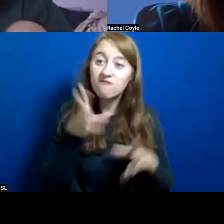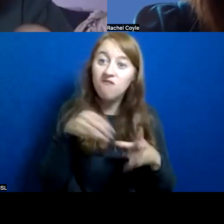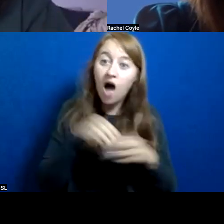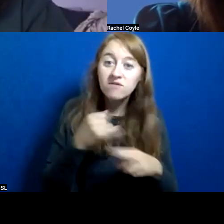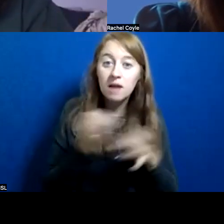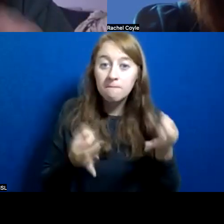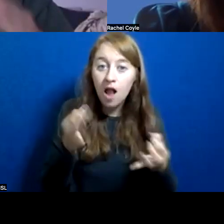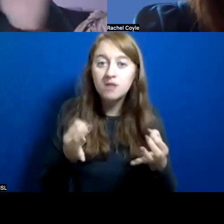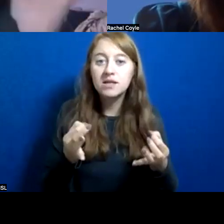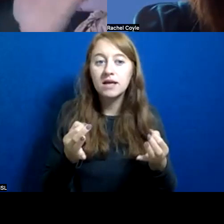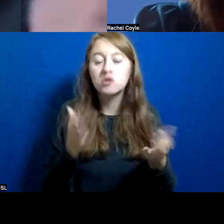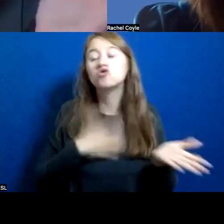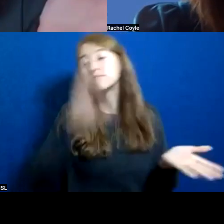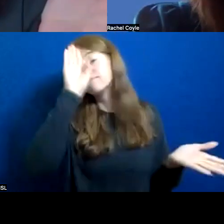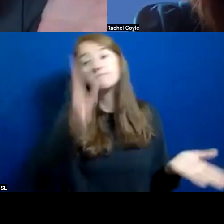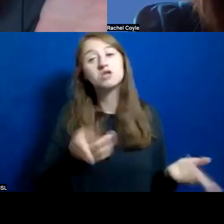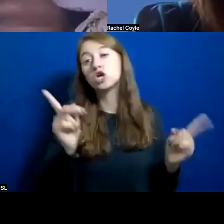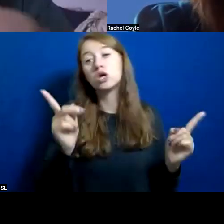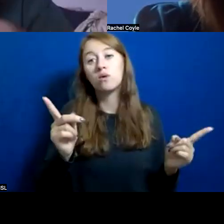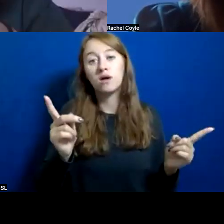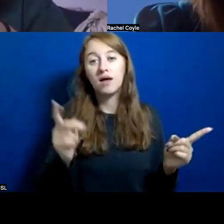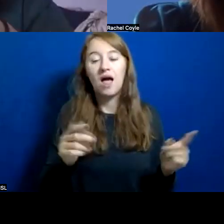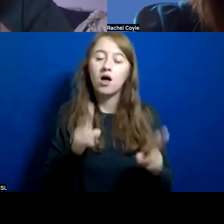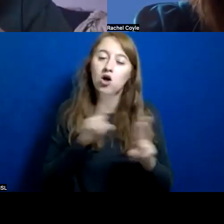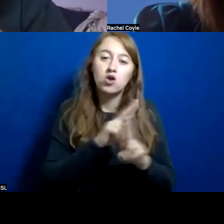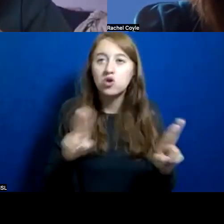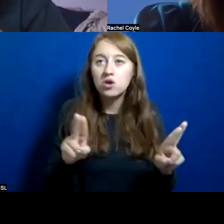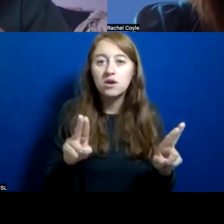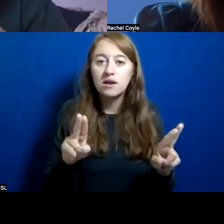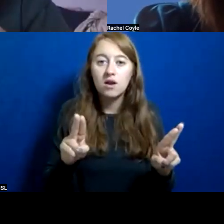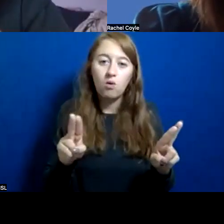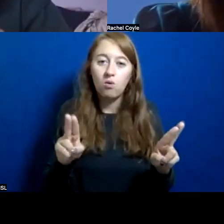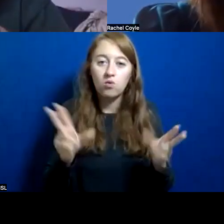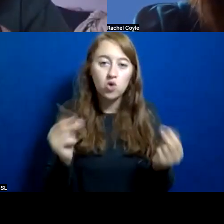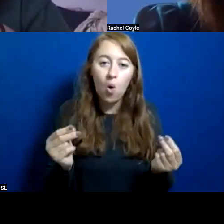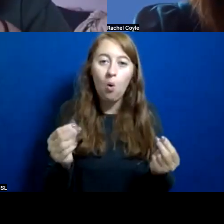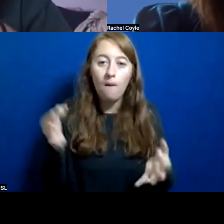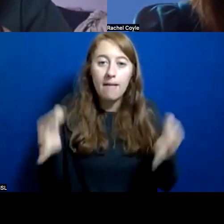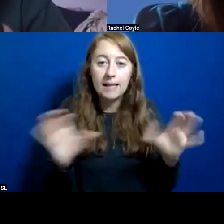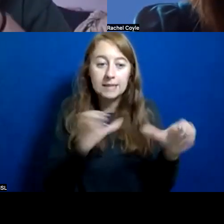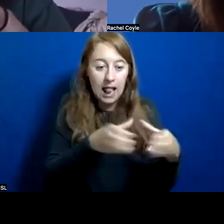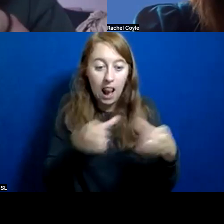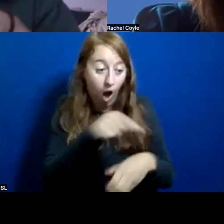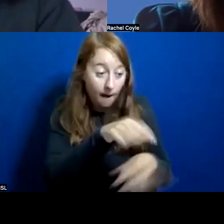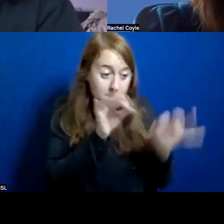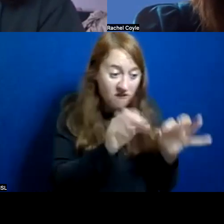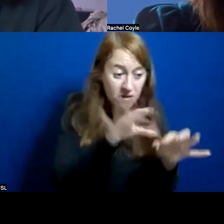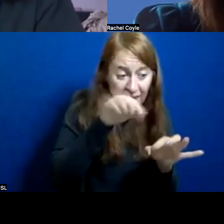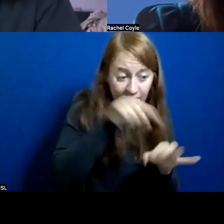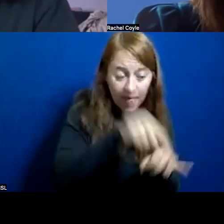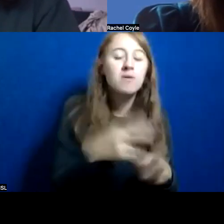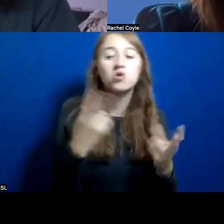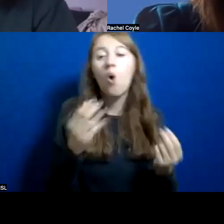is going to be perfect, so just pick the one that you think aligns best with you. And yeah, get in touch, and we can help you out and get you